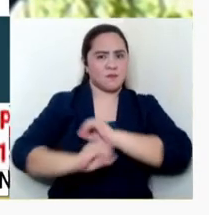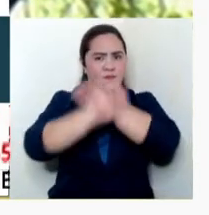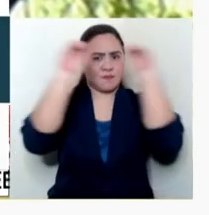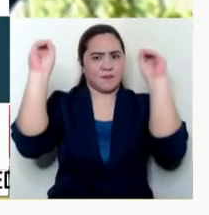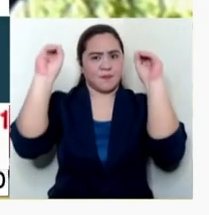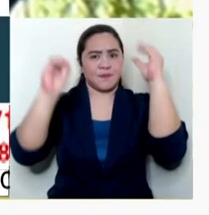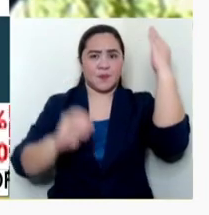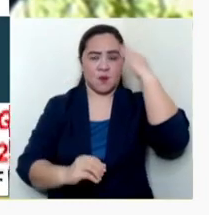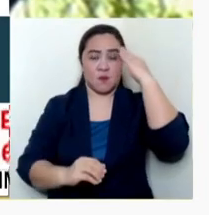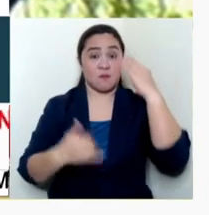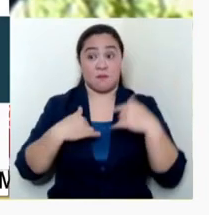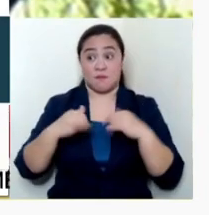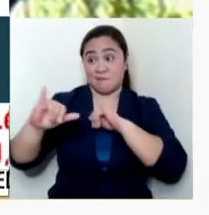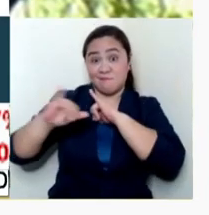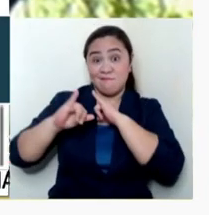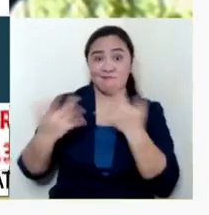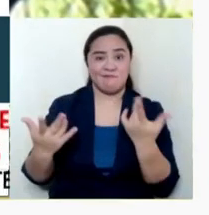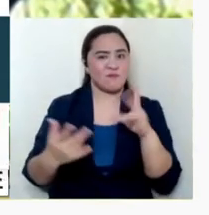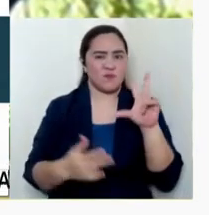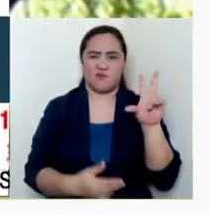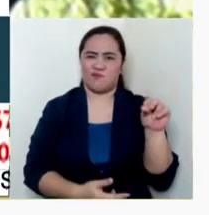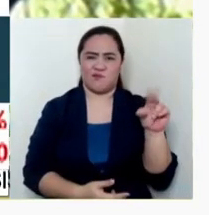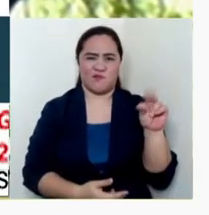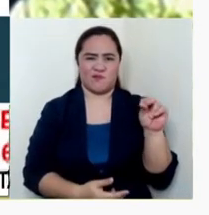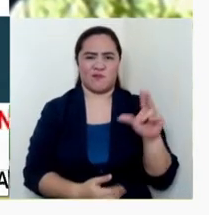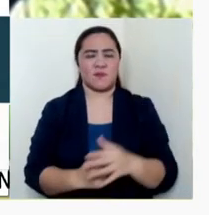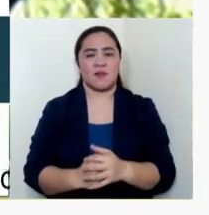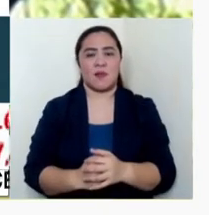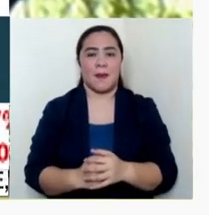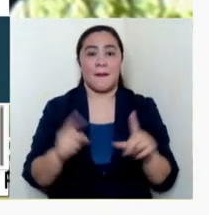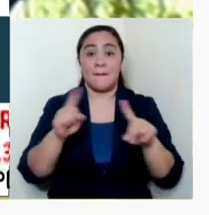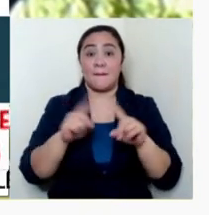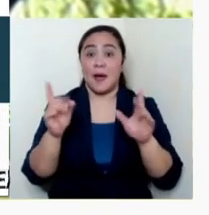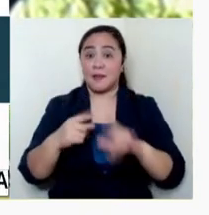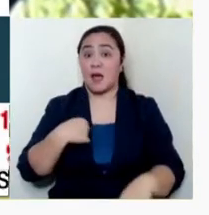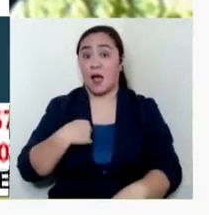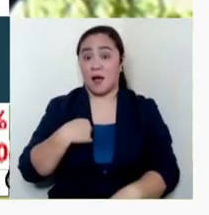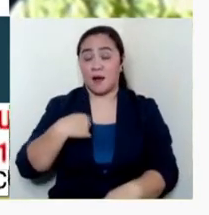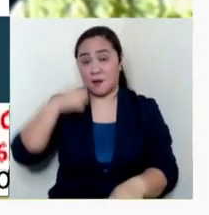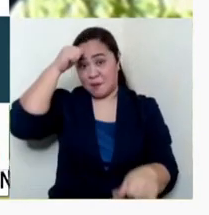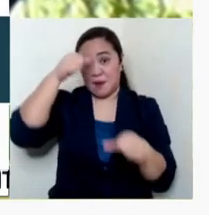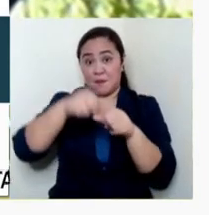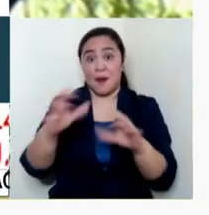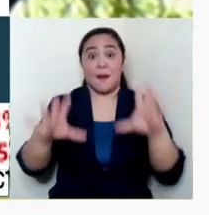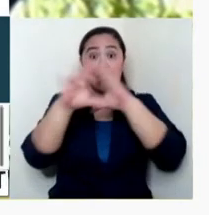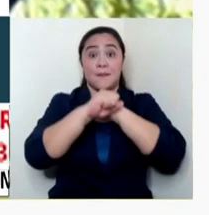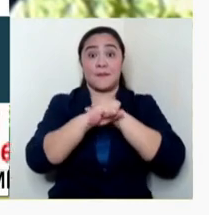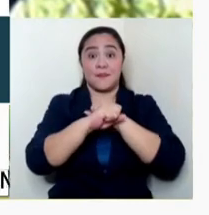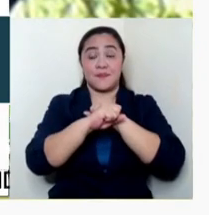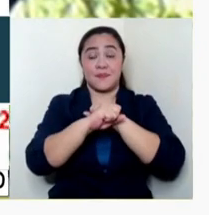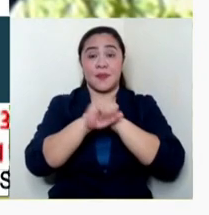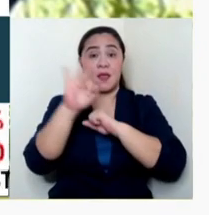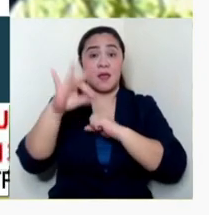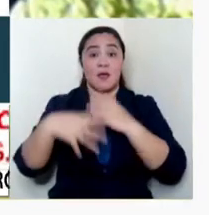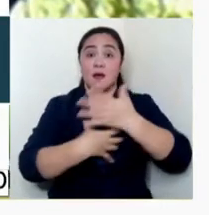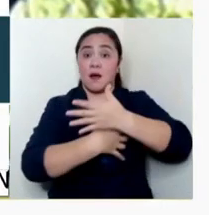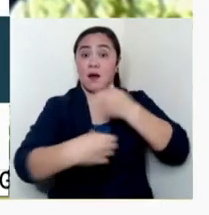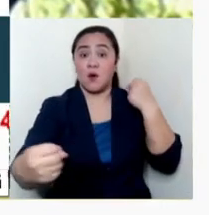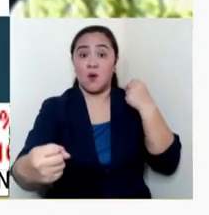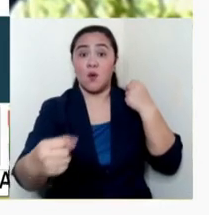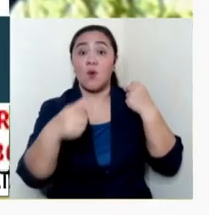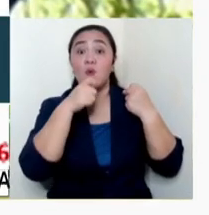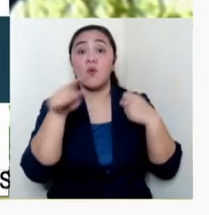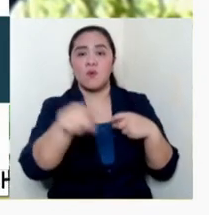be like that still. Again, sa dulo ang utang ng loob ng sinumang mananalo sa eleksyon, sa taong bayan na bumoto at naglagay sa